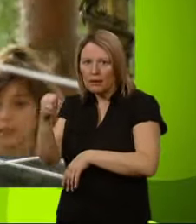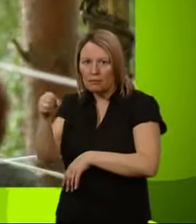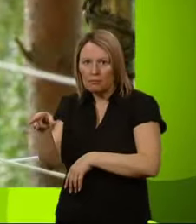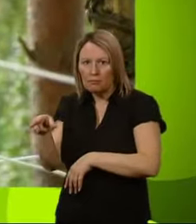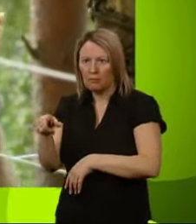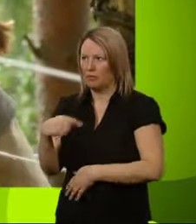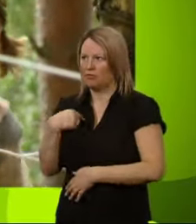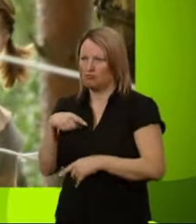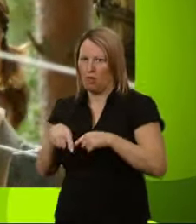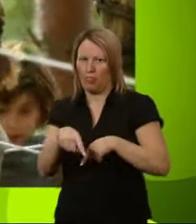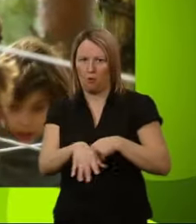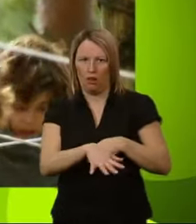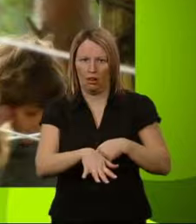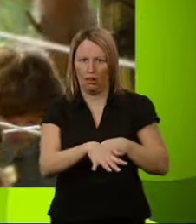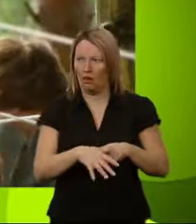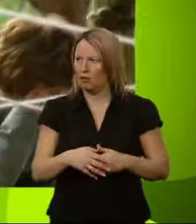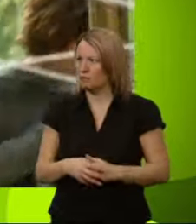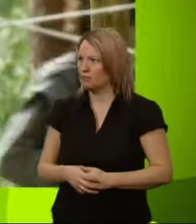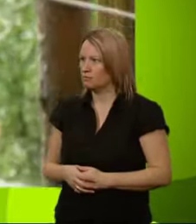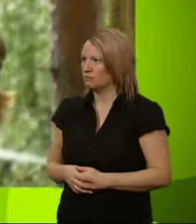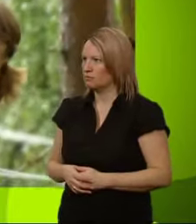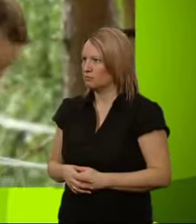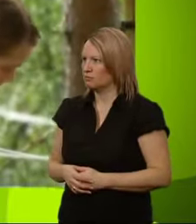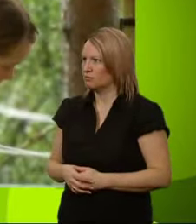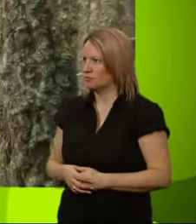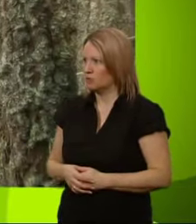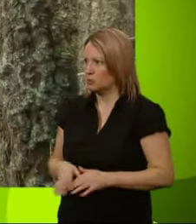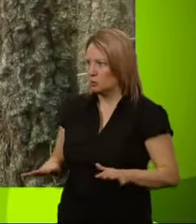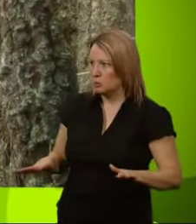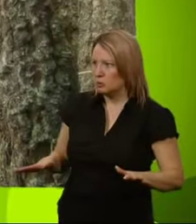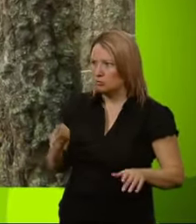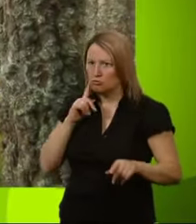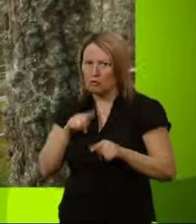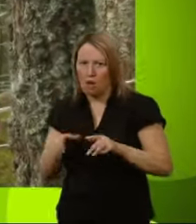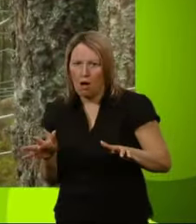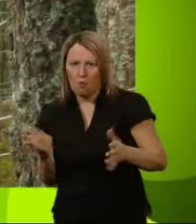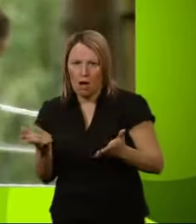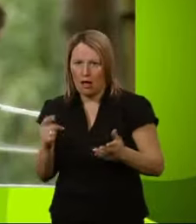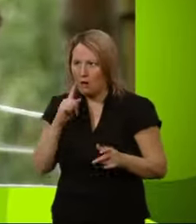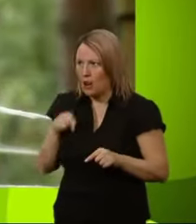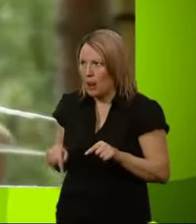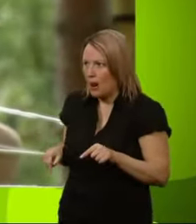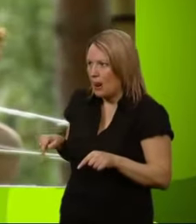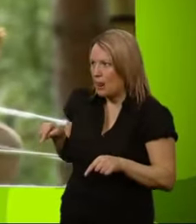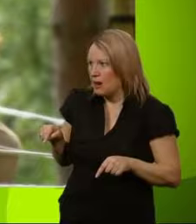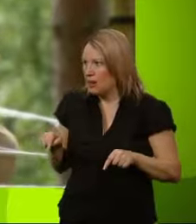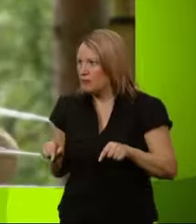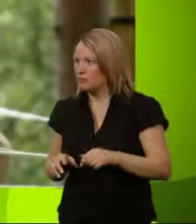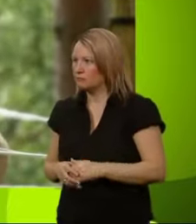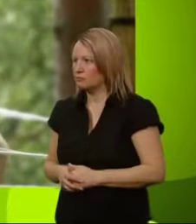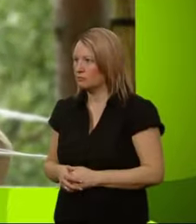Because I'll try that one. Yeah. It's closest. Take it slowly. Think about what you're doing. I'm going to take it really slowly.